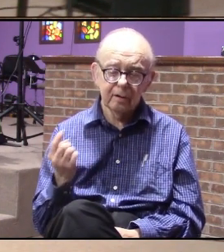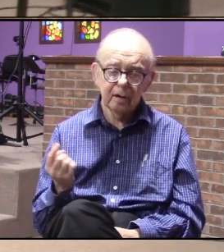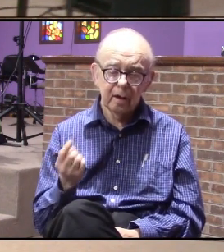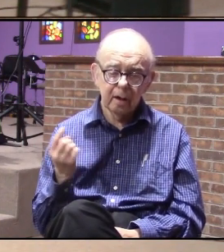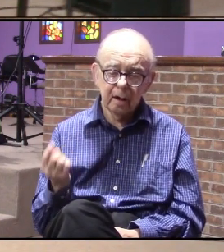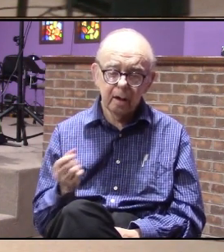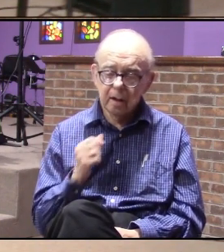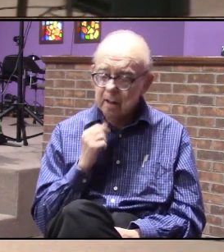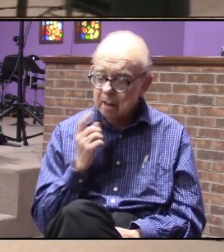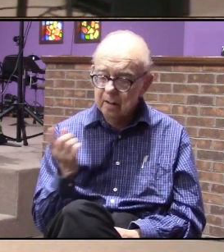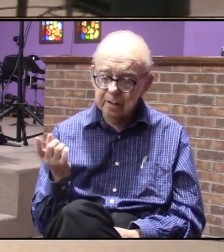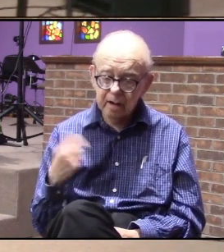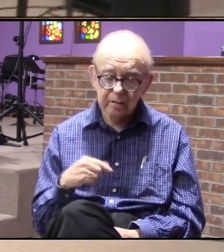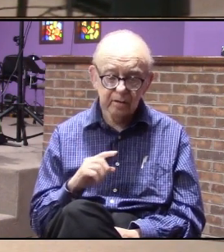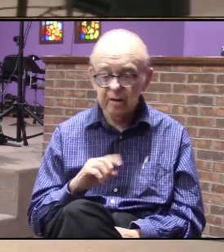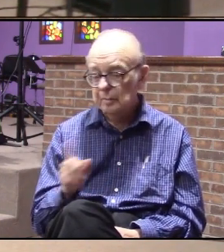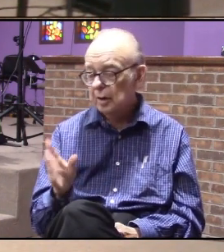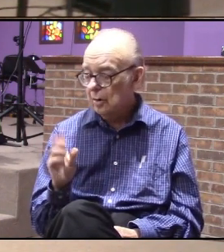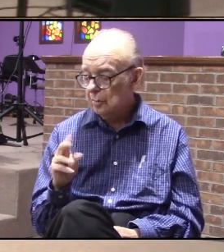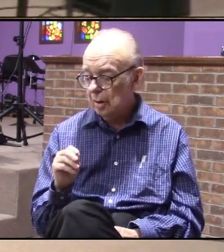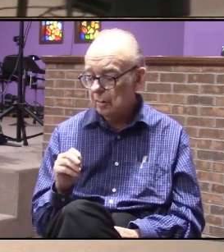It isn't coming and going.